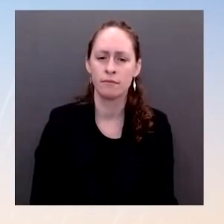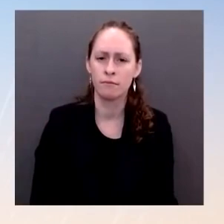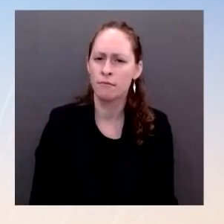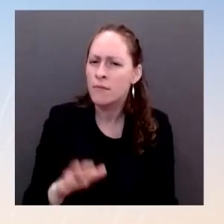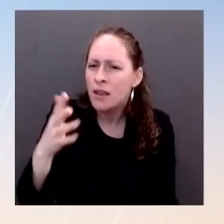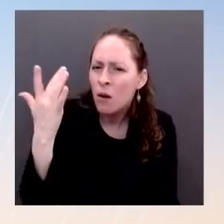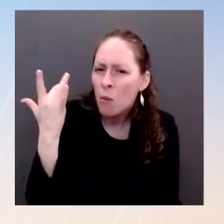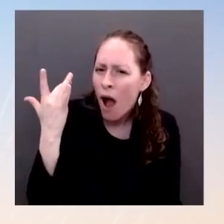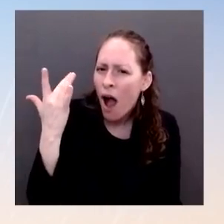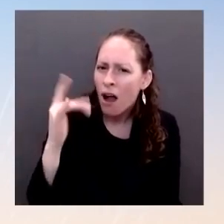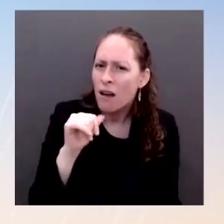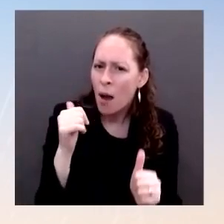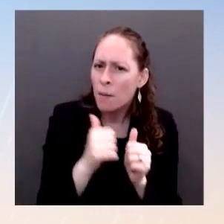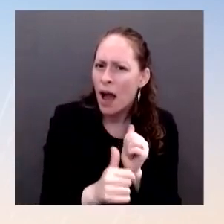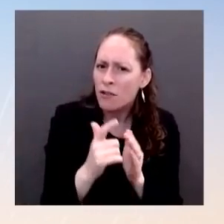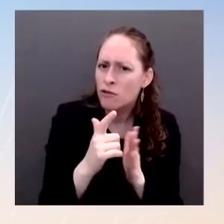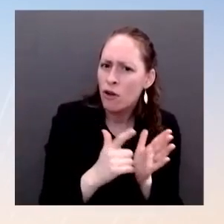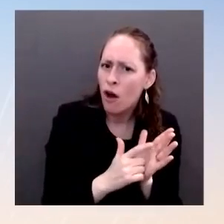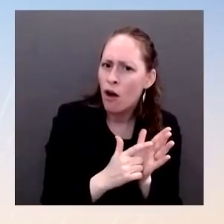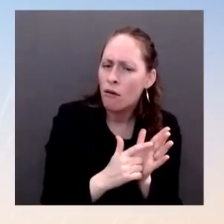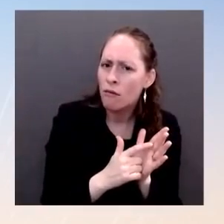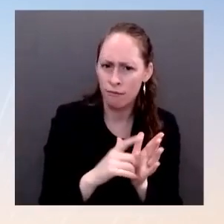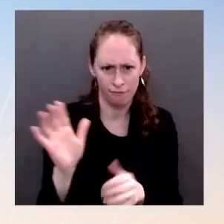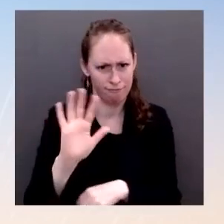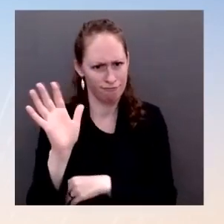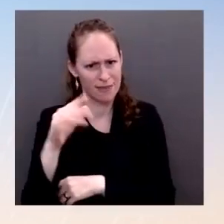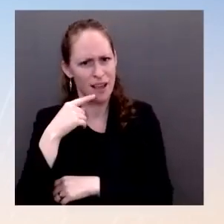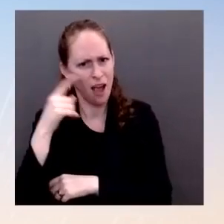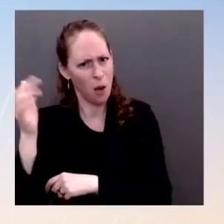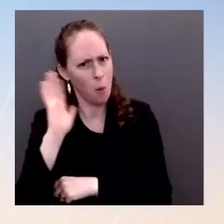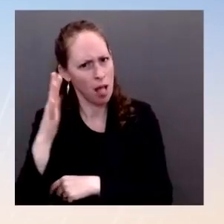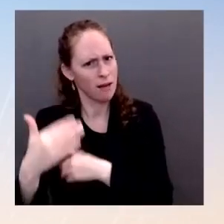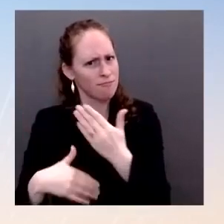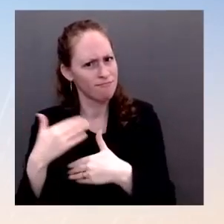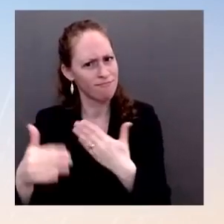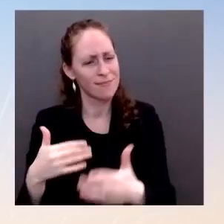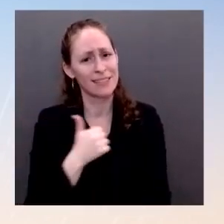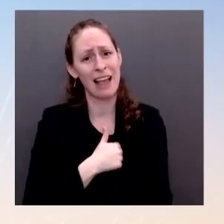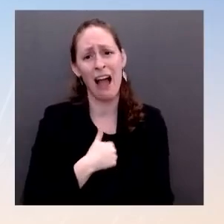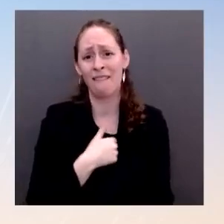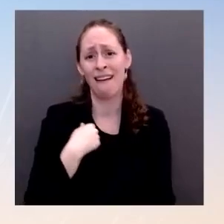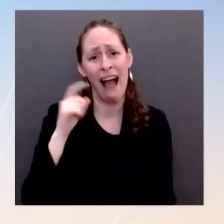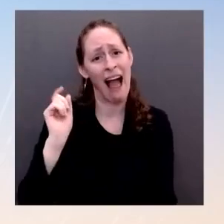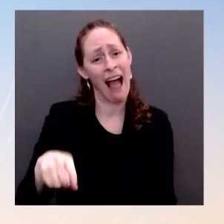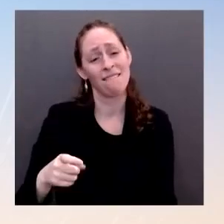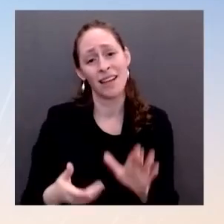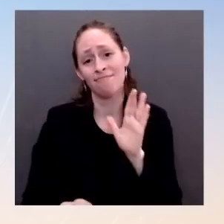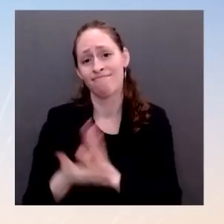eager, the president's eager to have it signed. Okay, sorry, I gotta wrap it up, guys. You guys gotta gather. I'll see you soon.